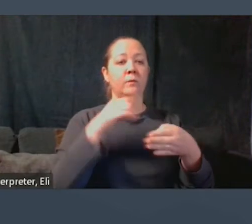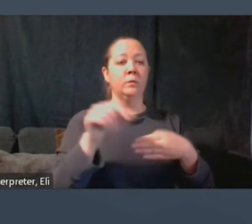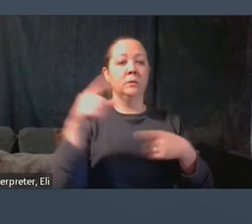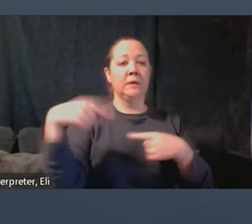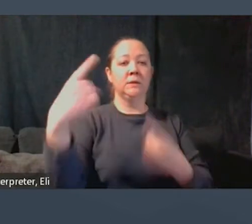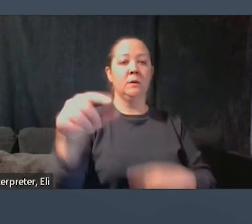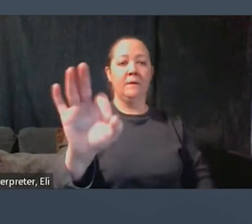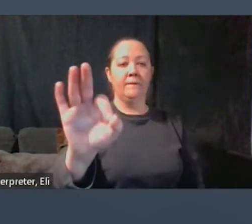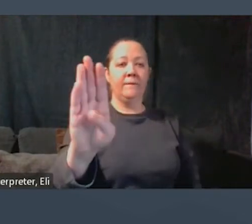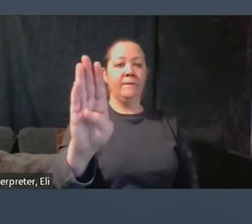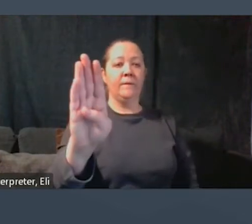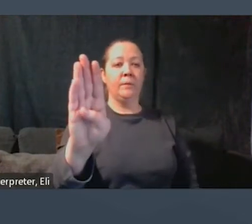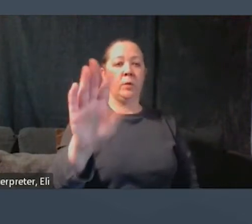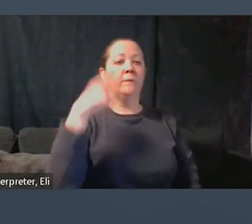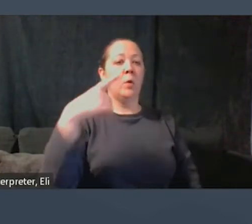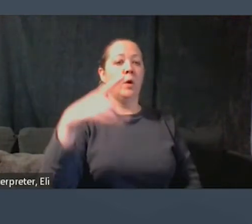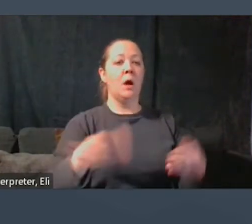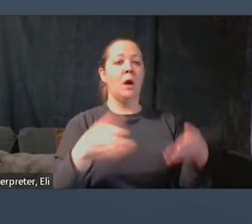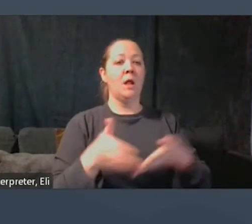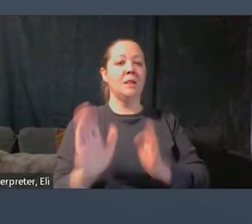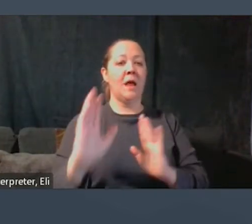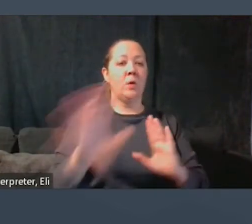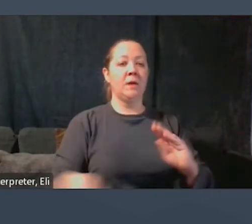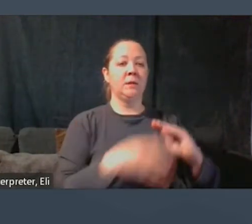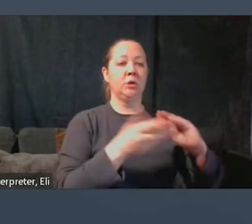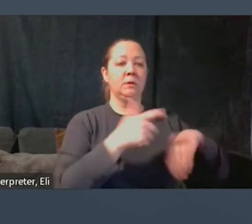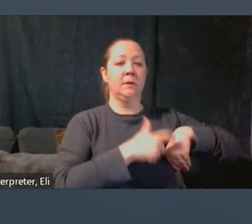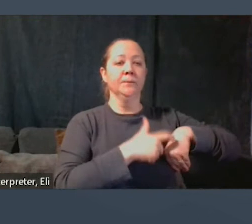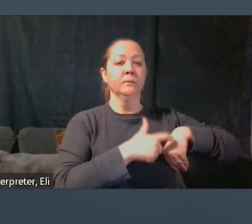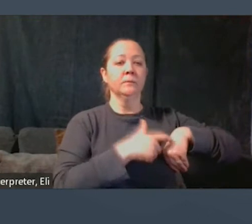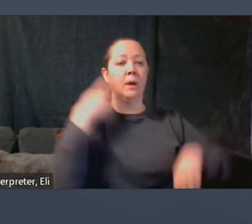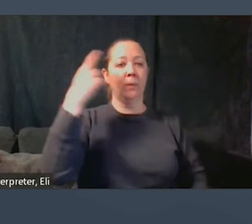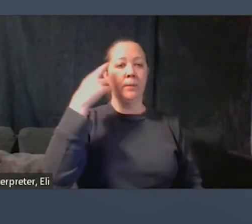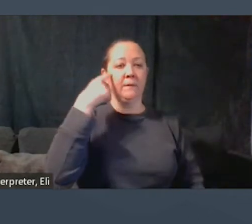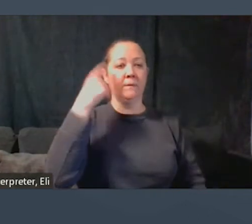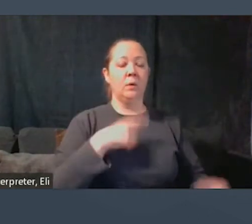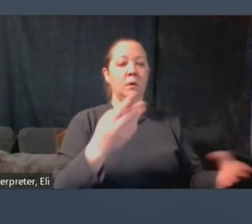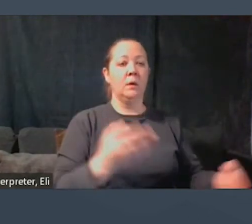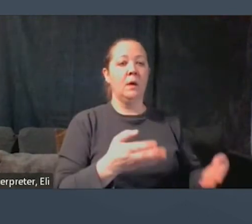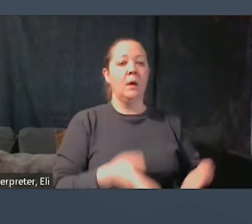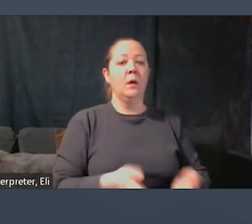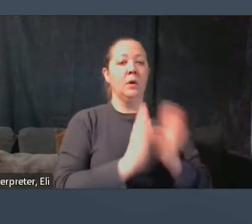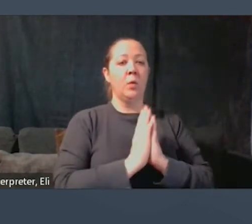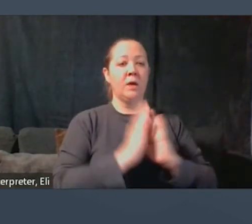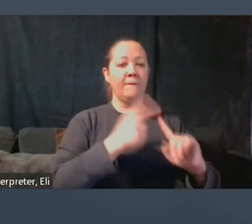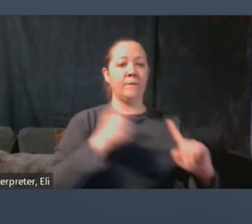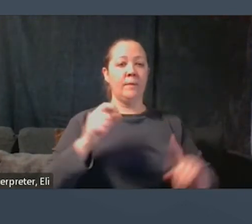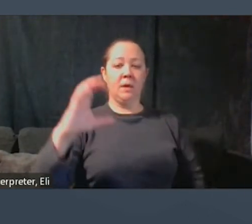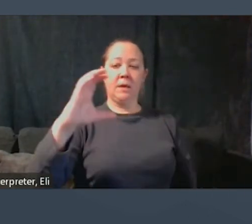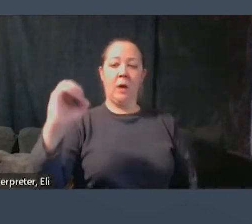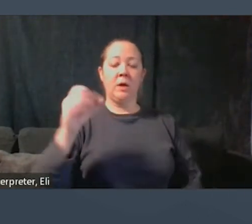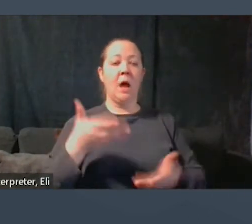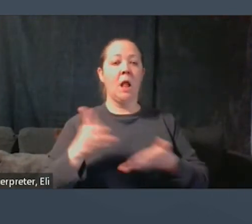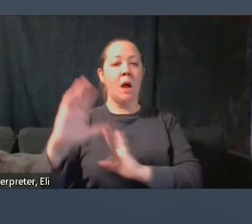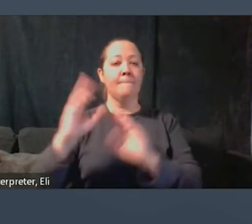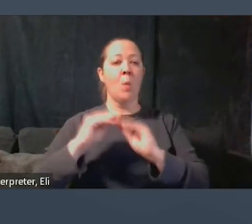time. The purpose of the request from the county was to allow more time for interaction